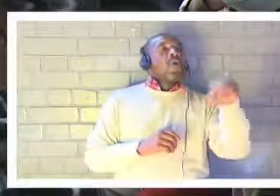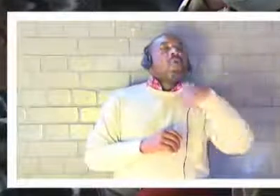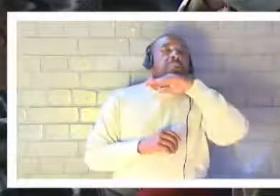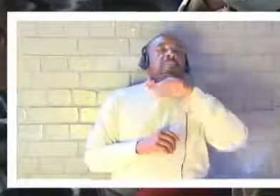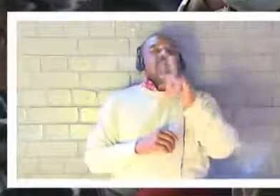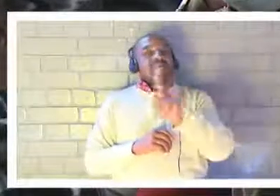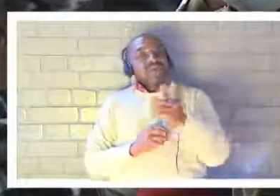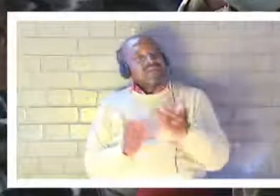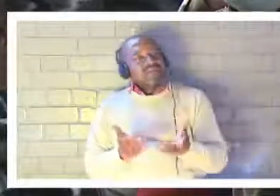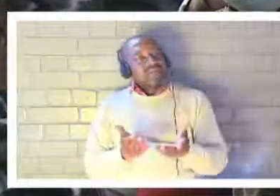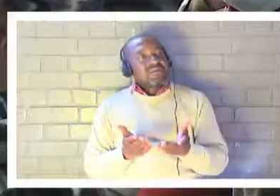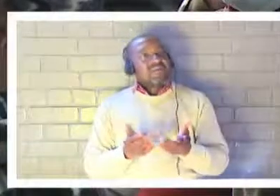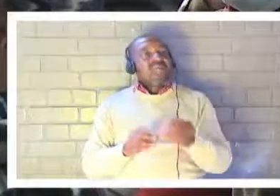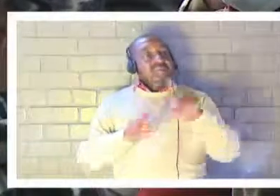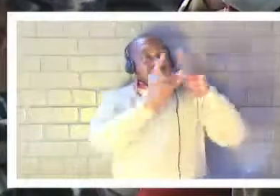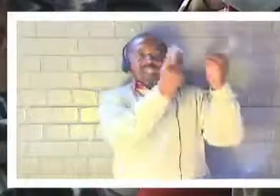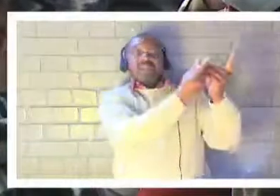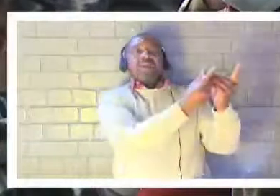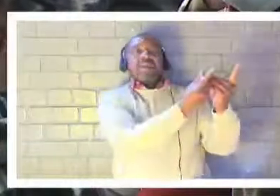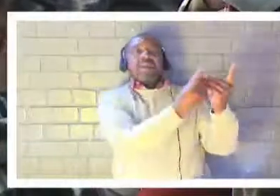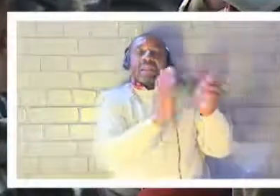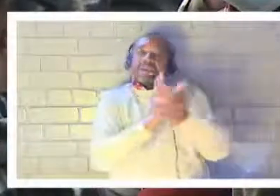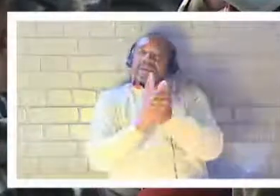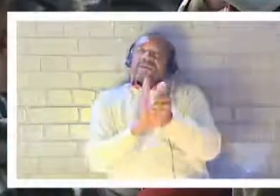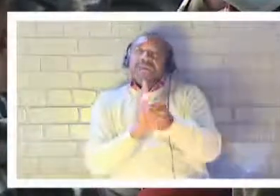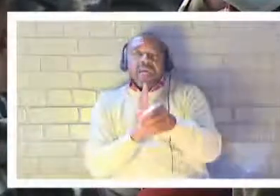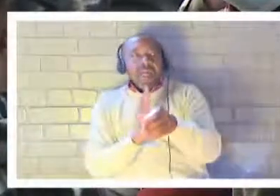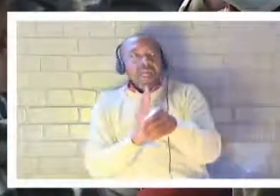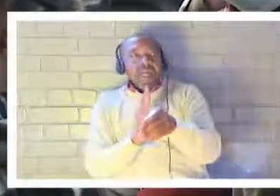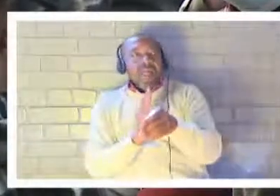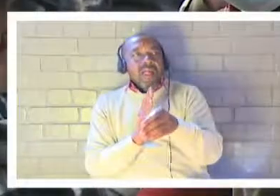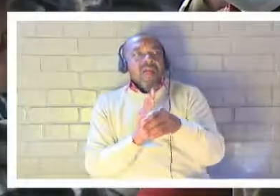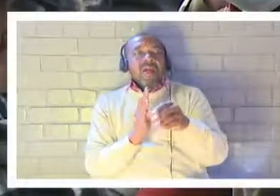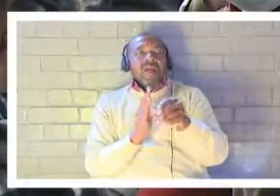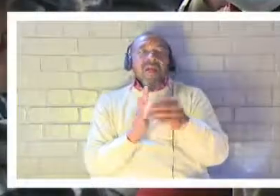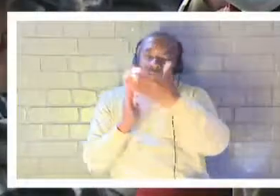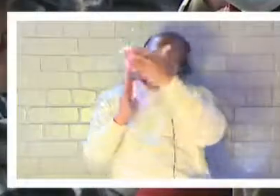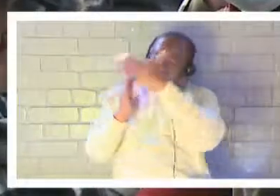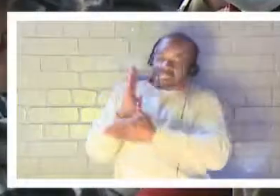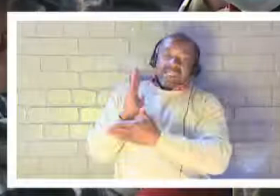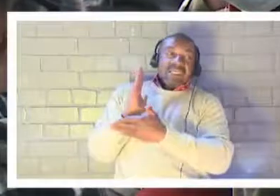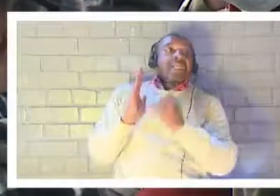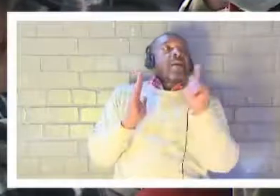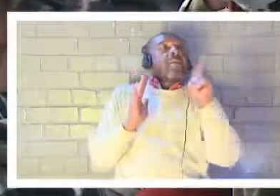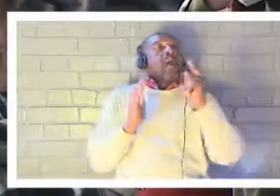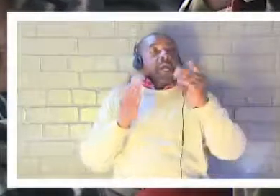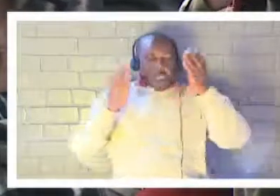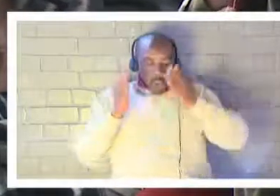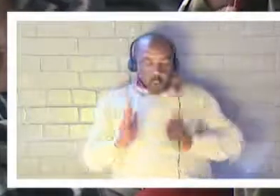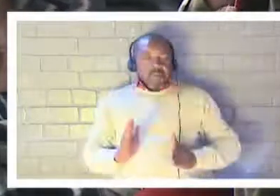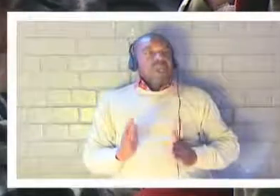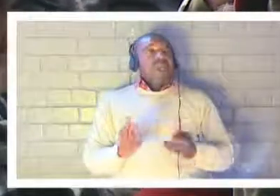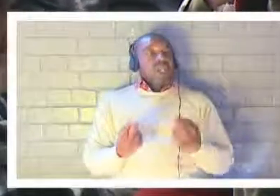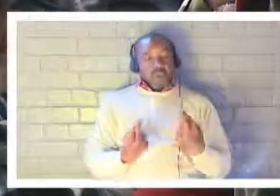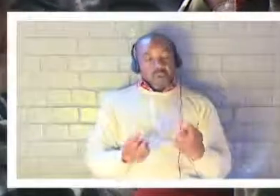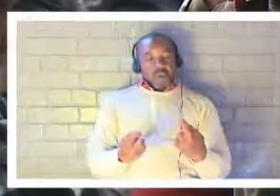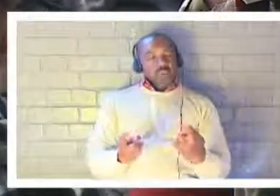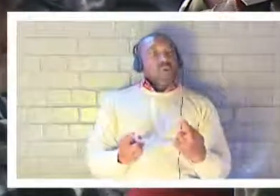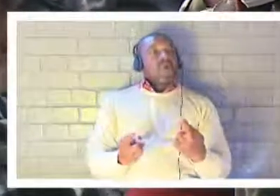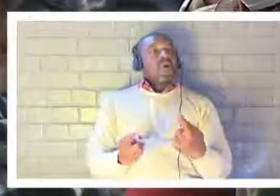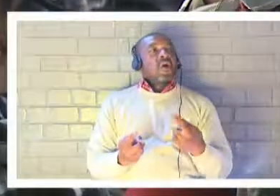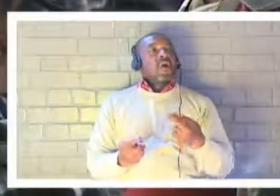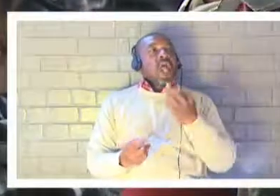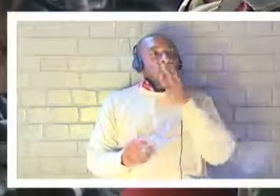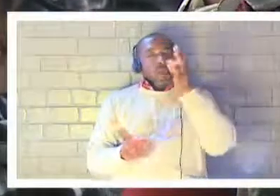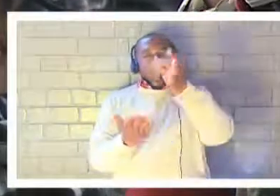means the department doesn't have a capacity on the side of the human resource, which my proposal